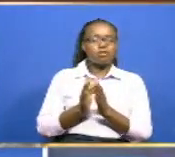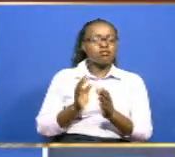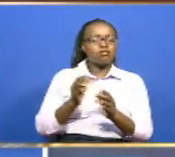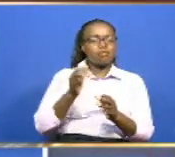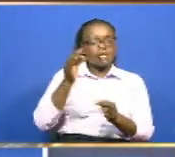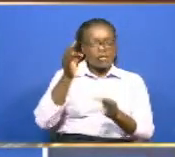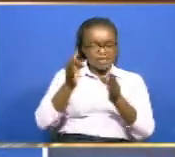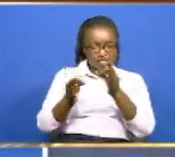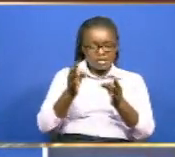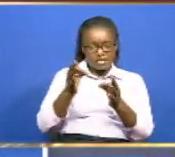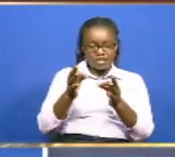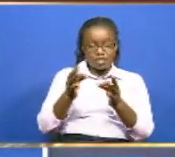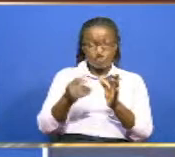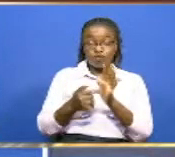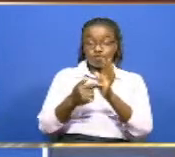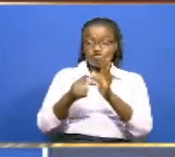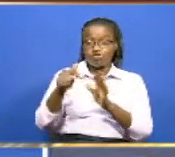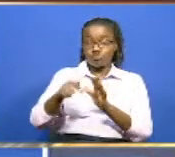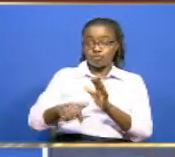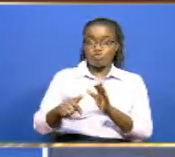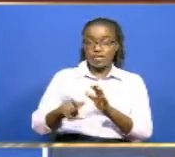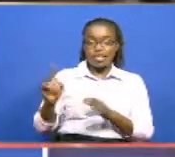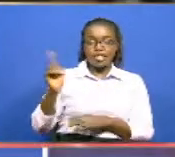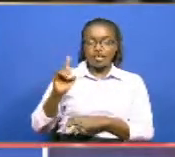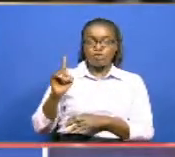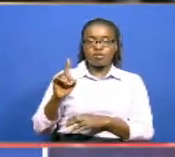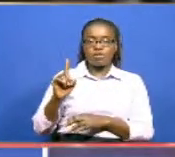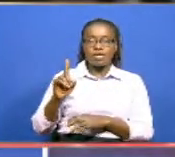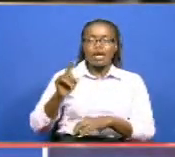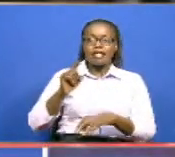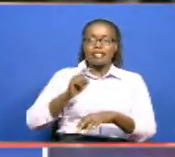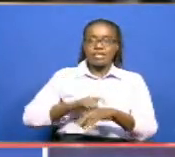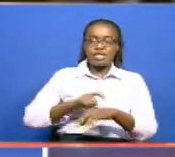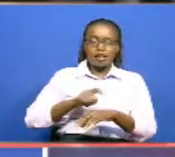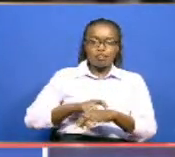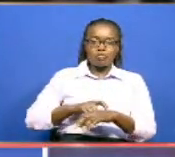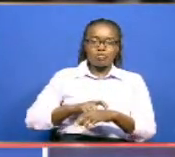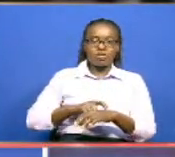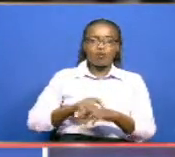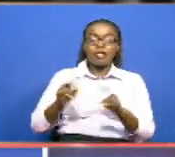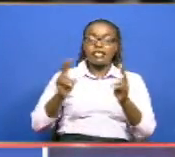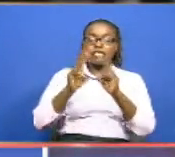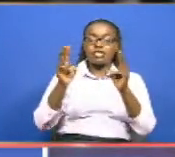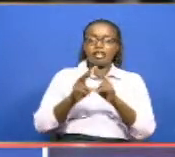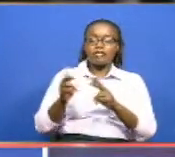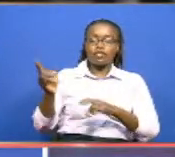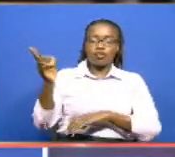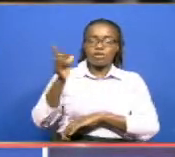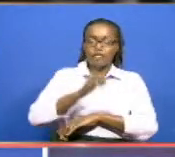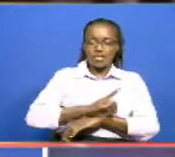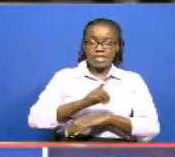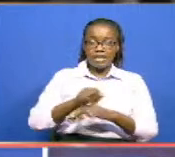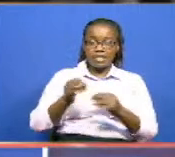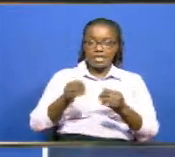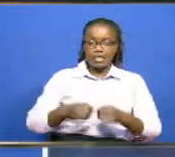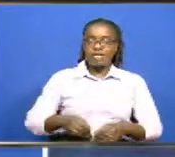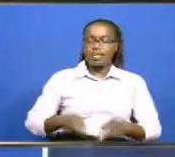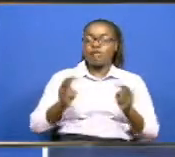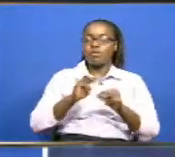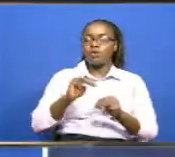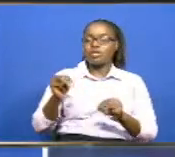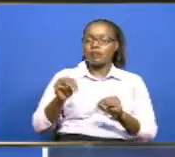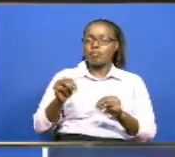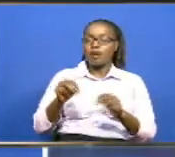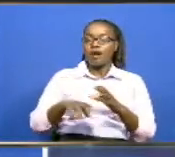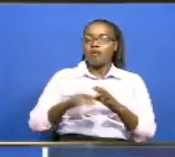Kijitabu hicho kilizinduliwa jijini Nairobi wakati wa sherehe za kuadhimisha siku ya kimataifa na kitawawezesha wanahabari kupata habari kutoka